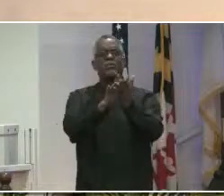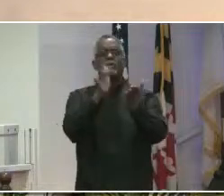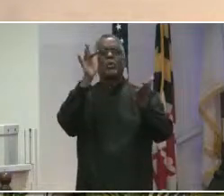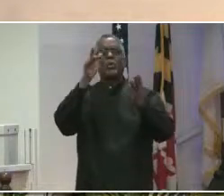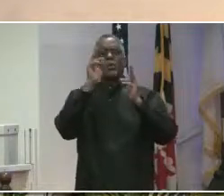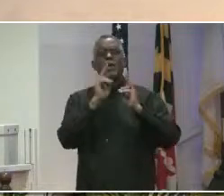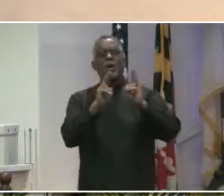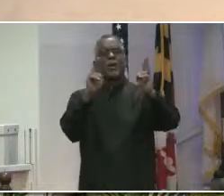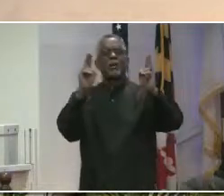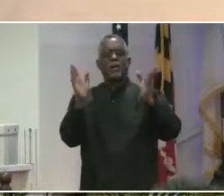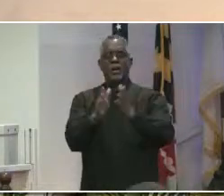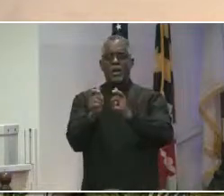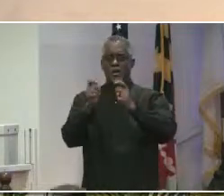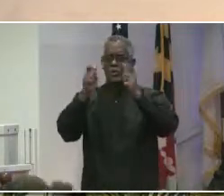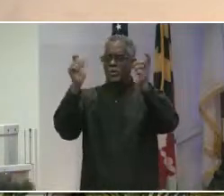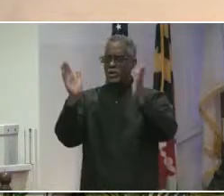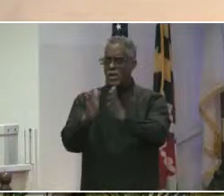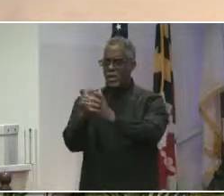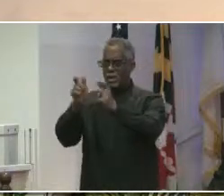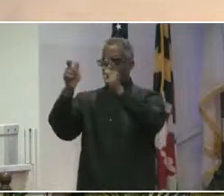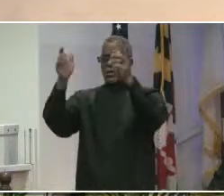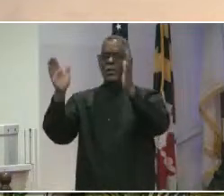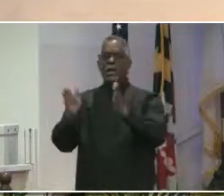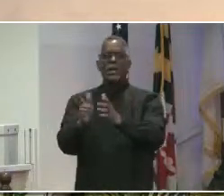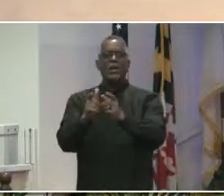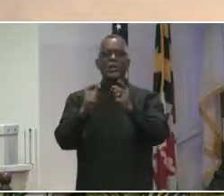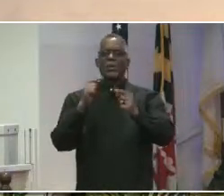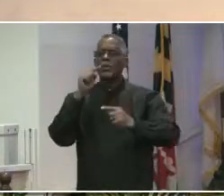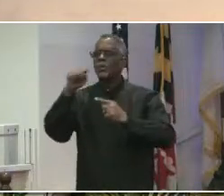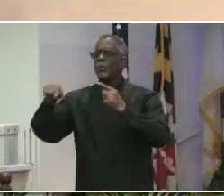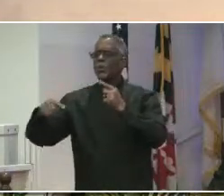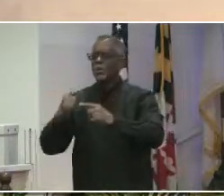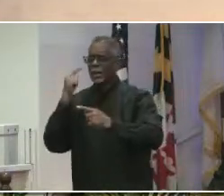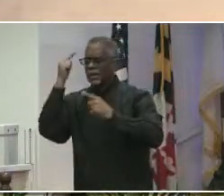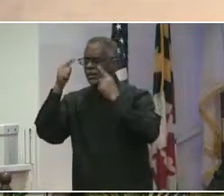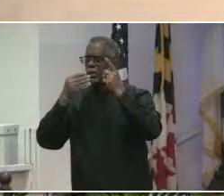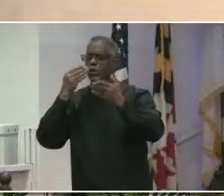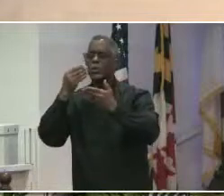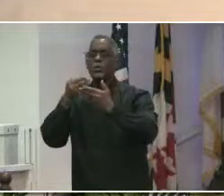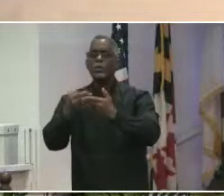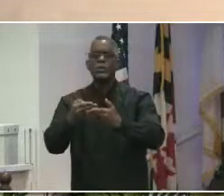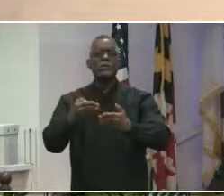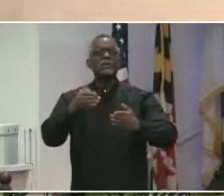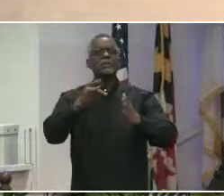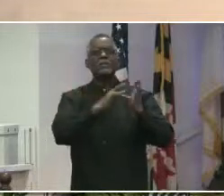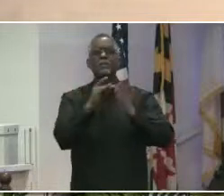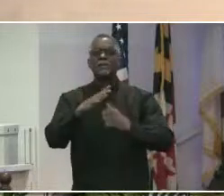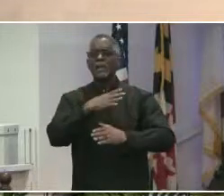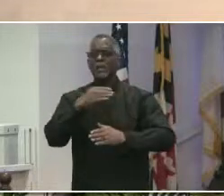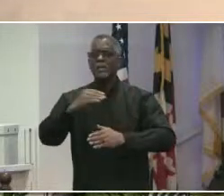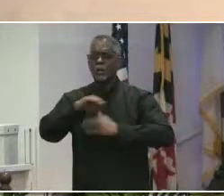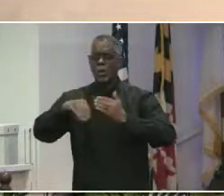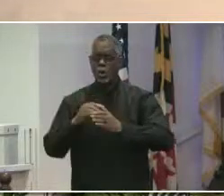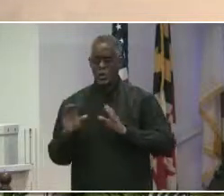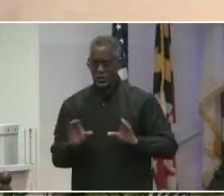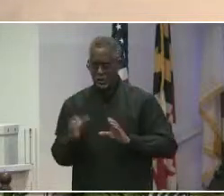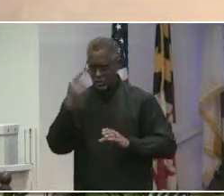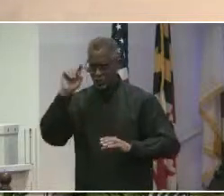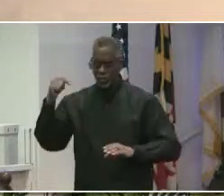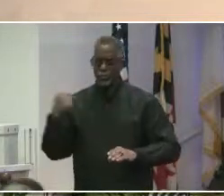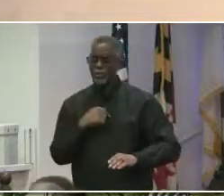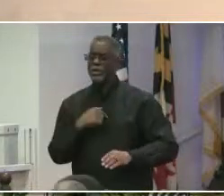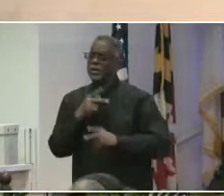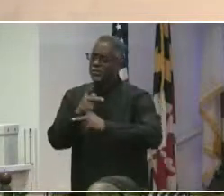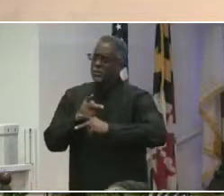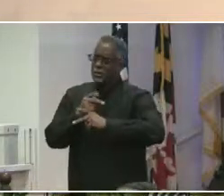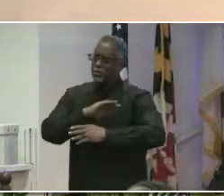him honor. Hallelujah. Hallelujah. When I think of the goodness of Jesus and all that he's done for me, he brought me all week